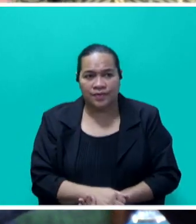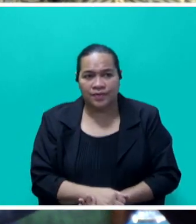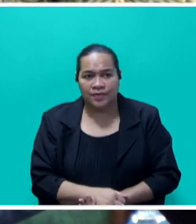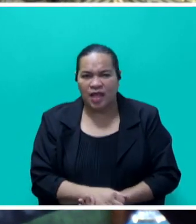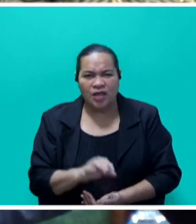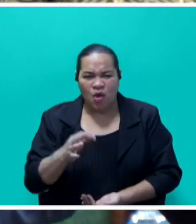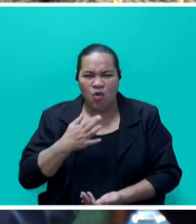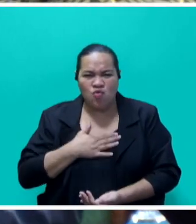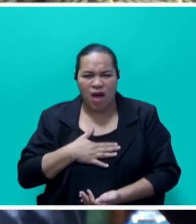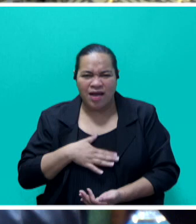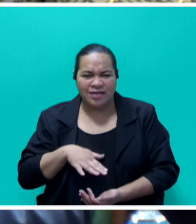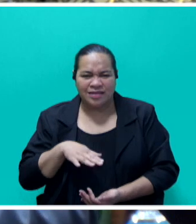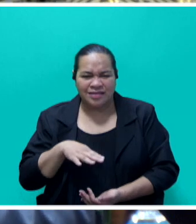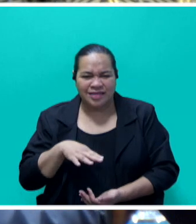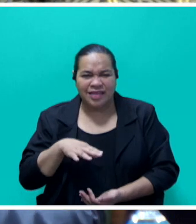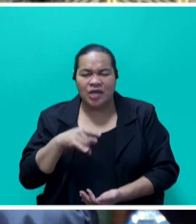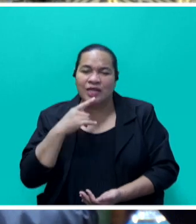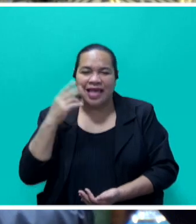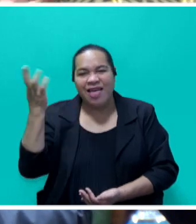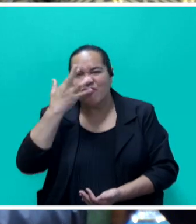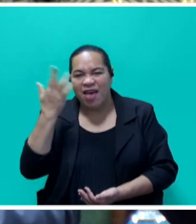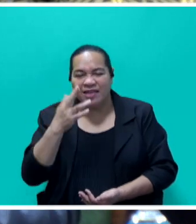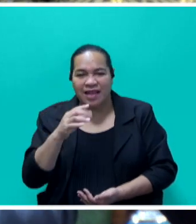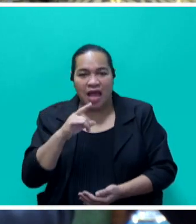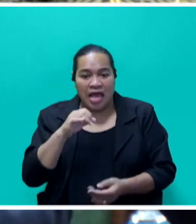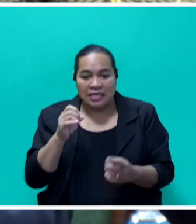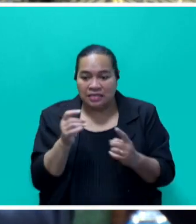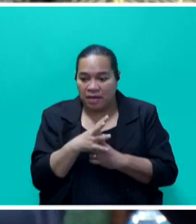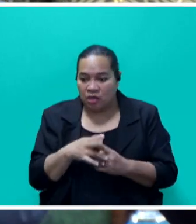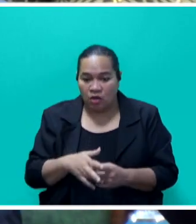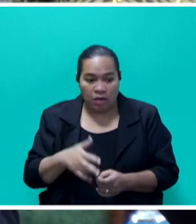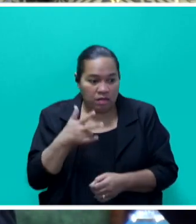want to dilute the threat, particularly with firearms and